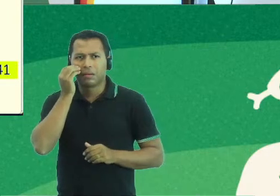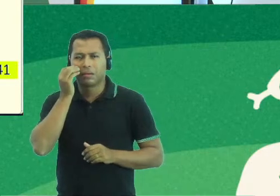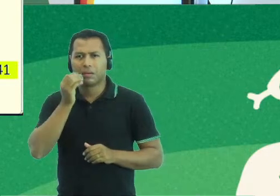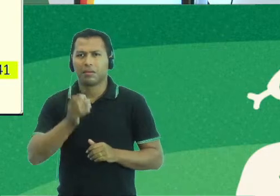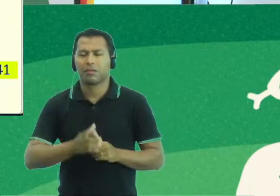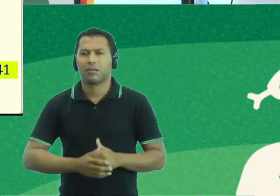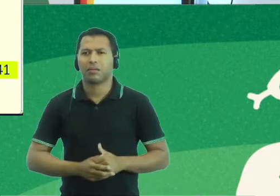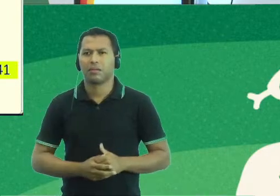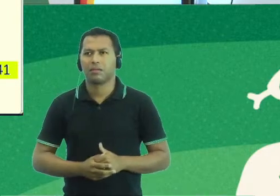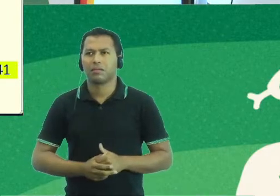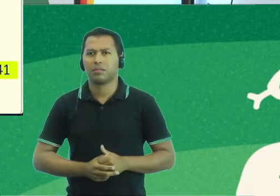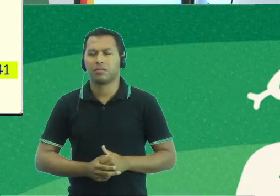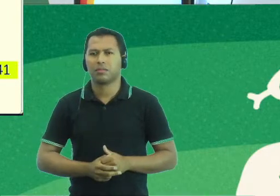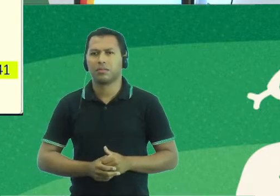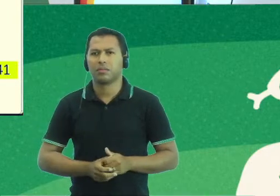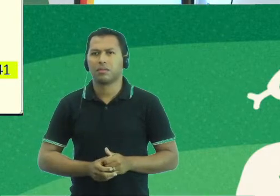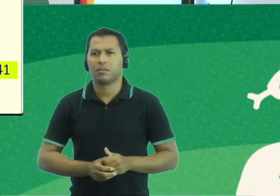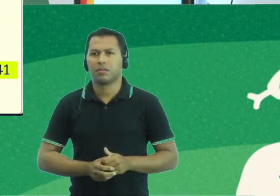I'm sorry, oh, the parentheses?